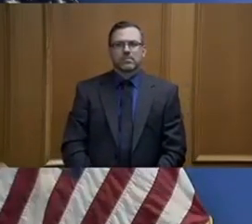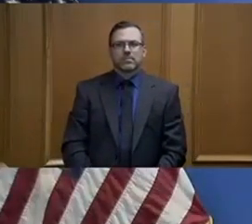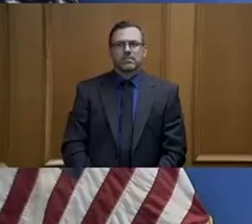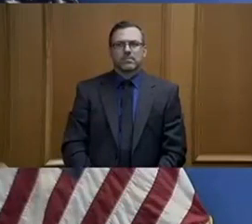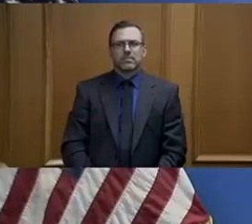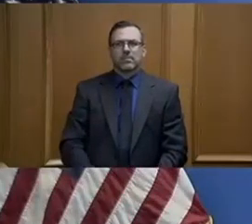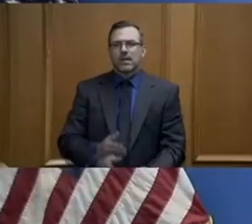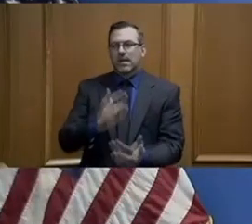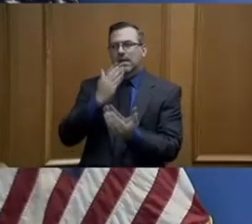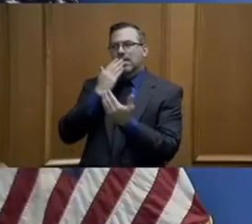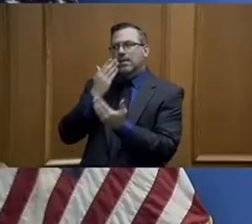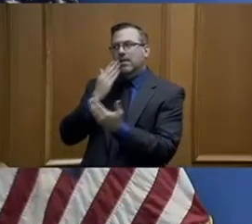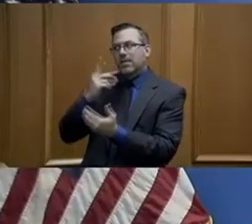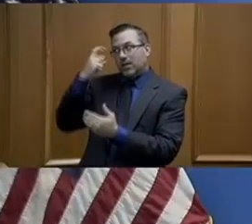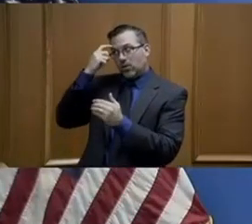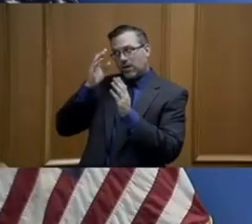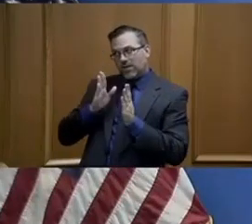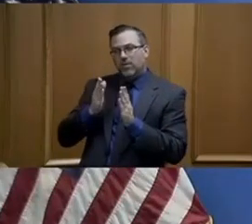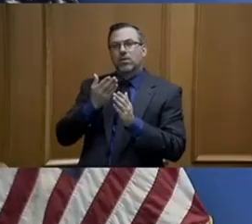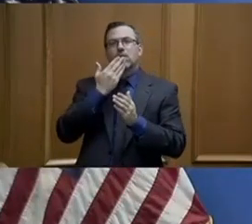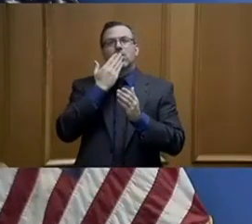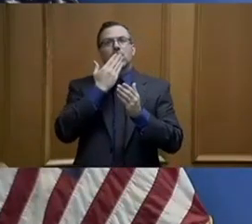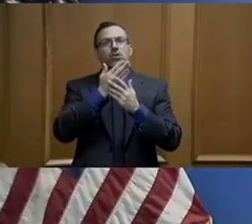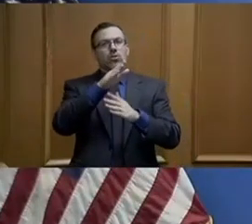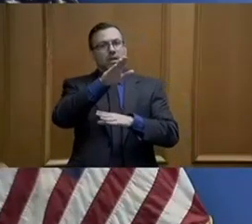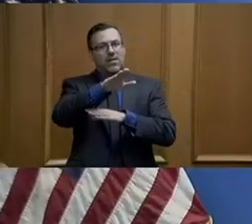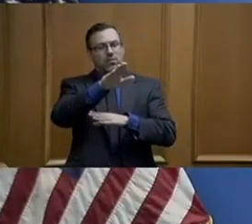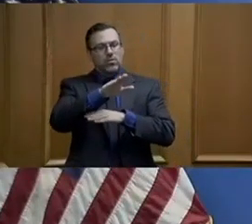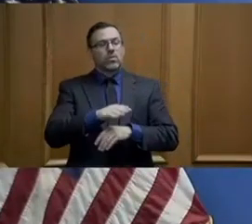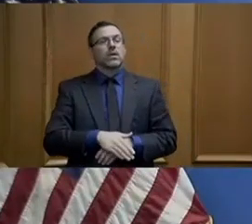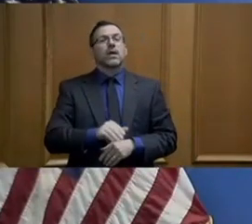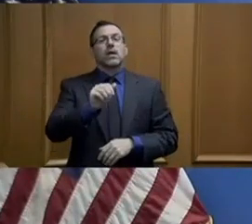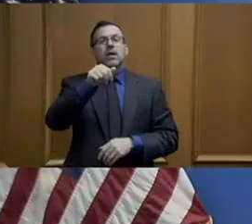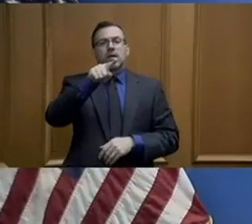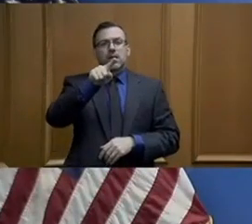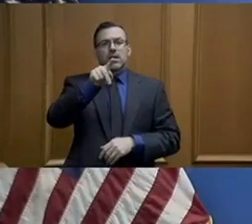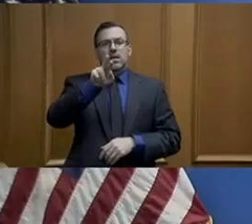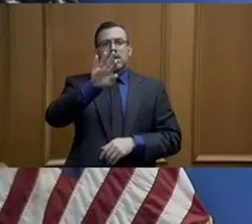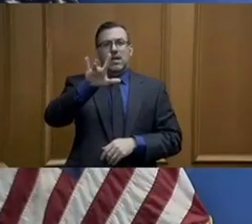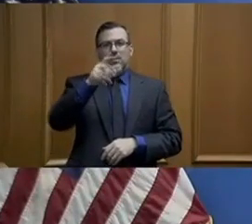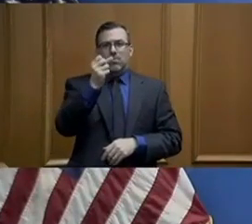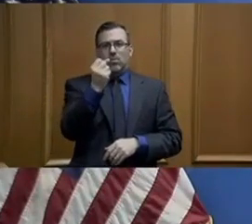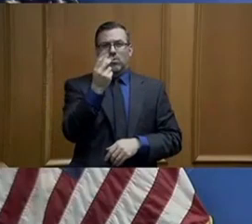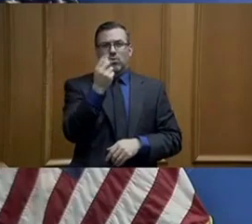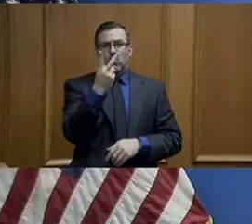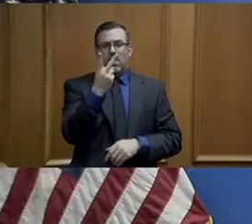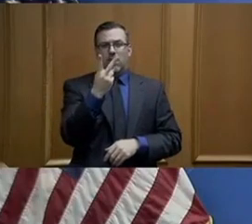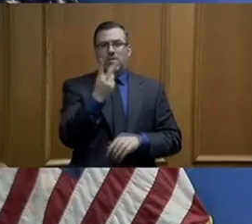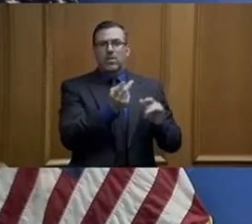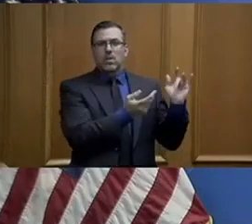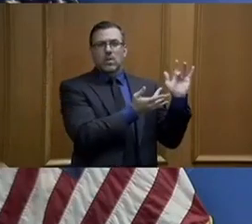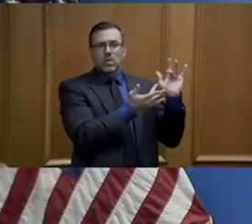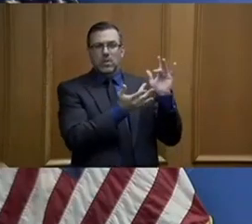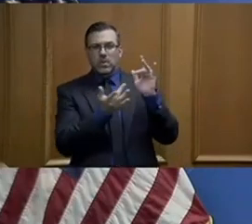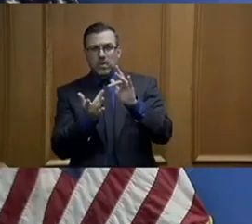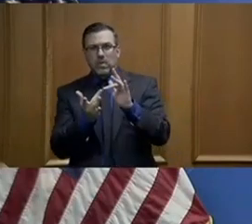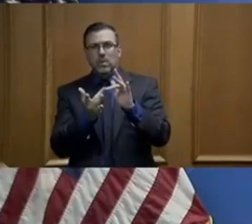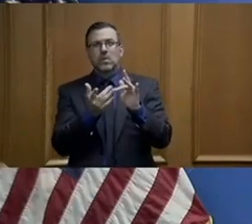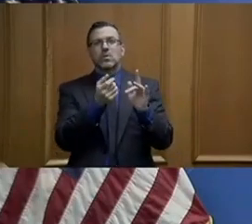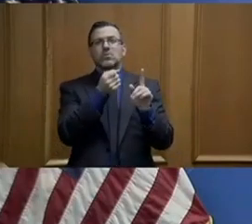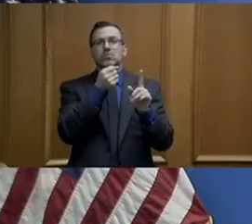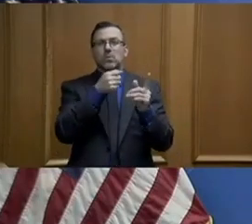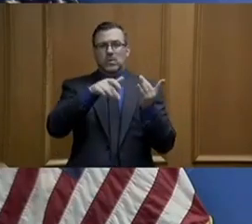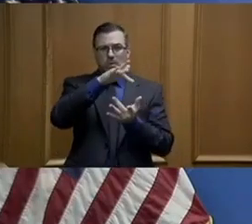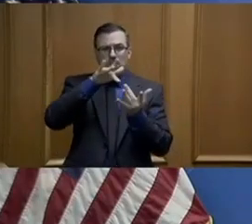Yes, sir. Thank you, Governor. Good afternoon. So on April 12th, the storm system moved through the state of Tennessee, bringing tornadic